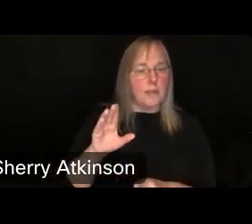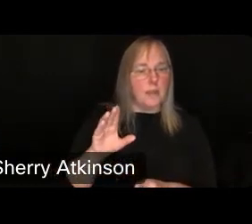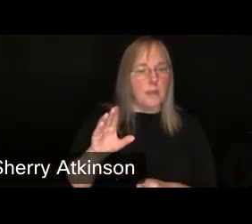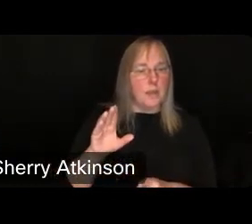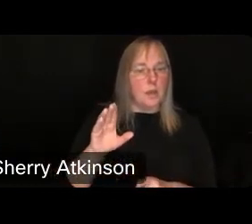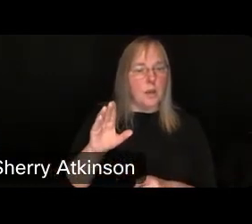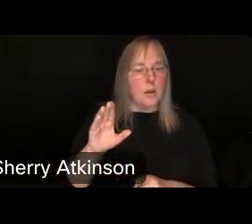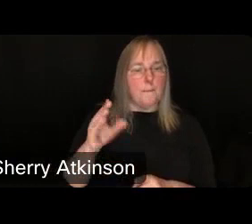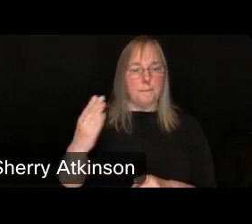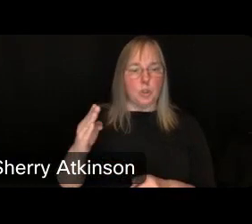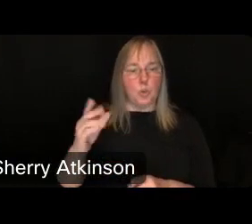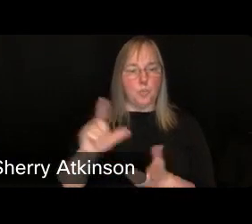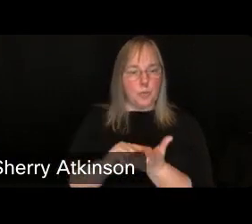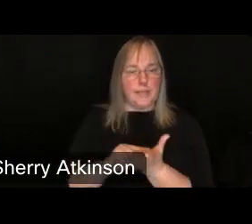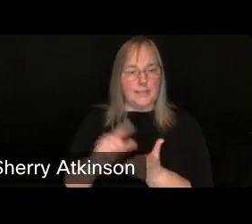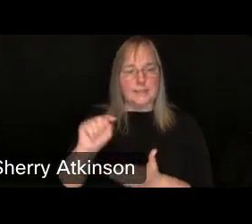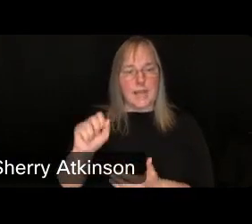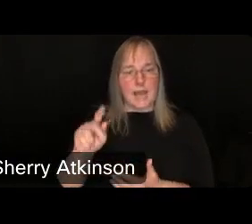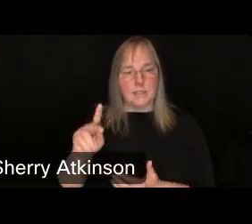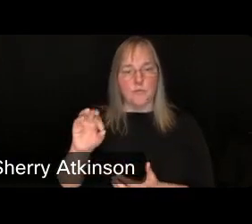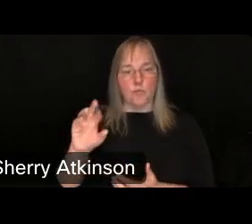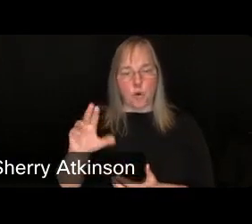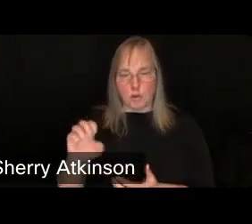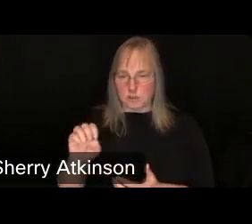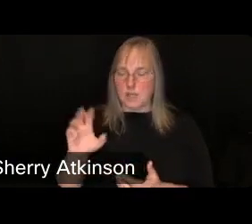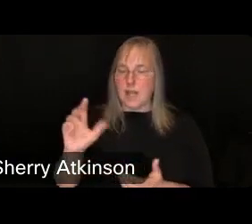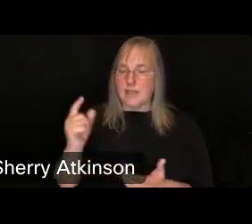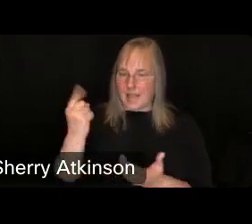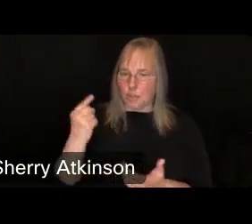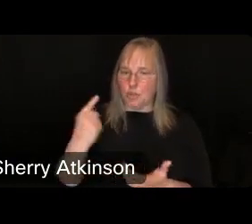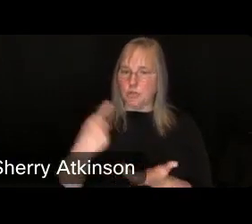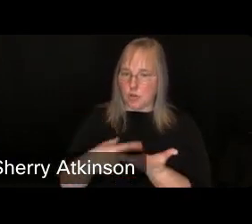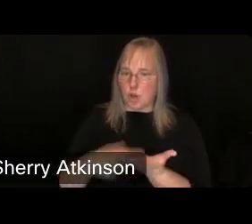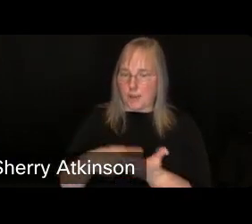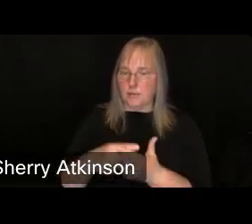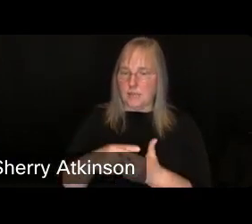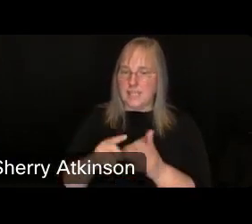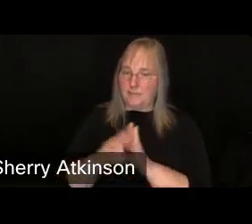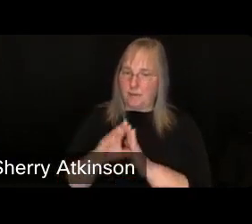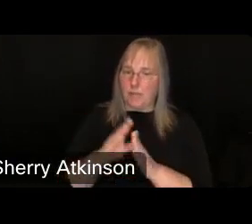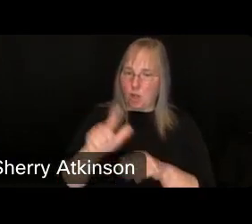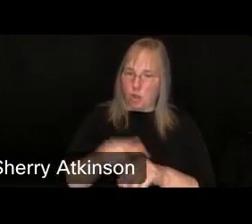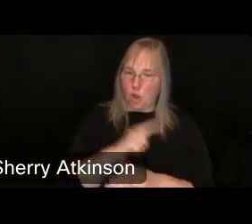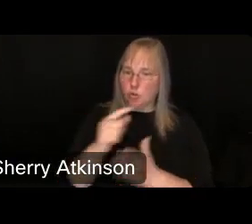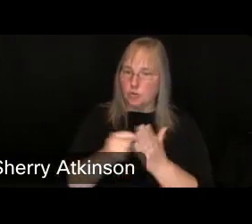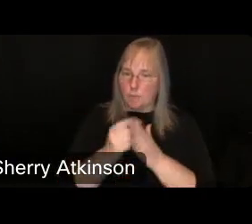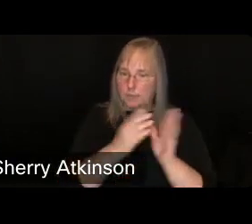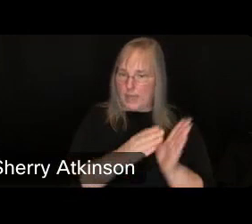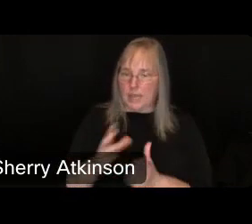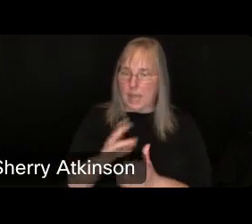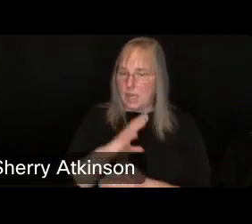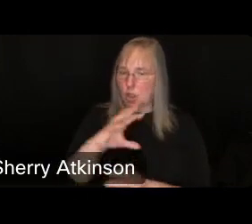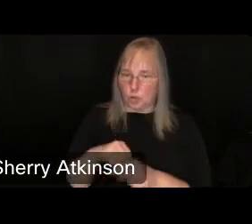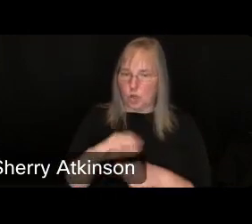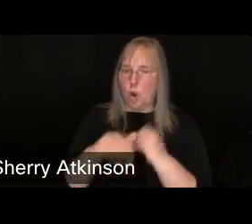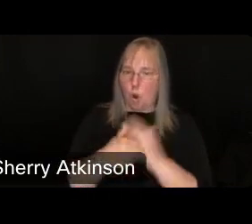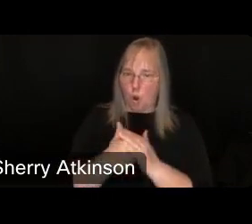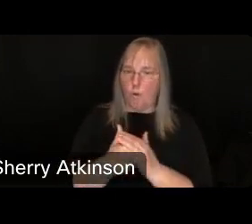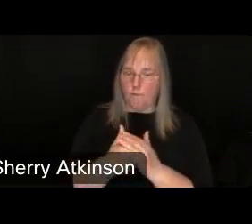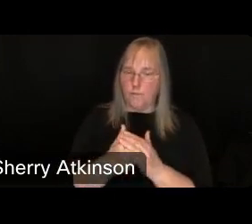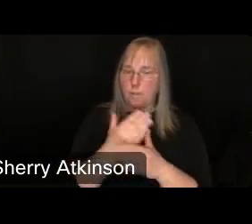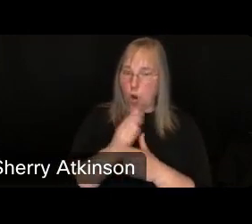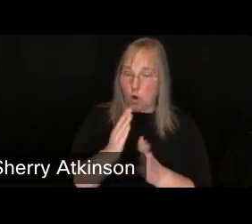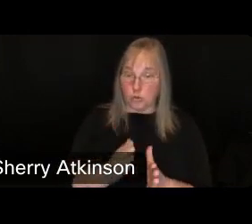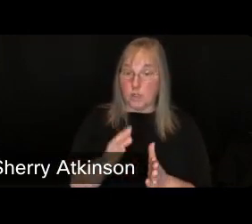committee mentioned last year about developing long-term planning and including all the partners, this is one